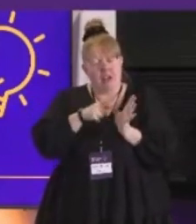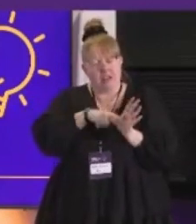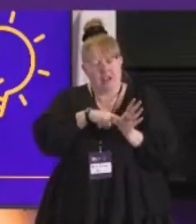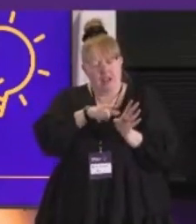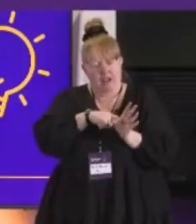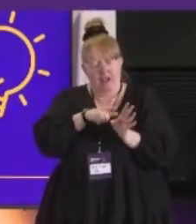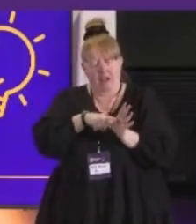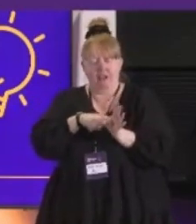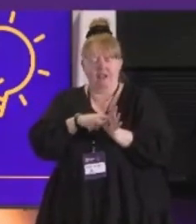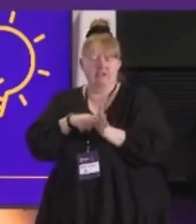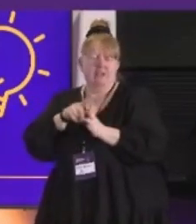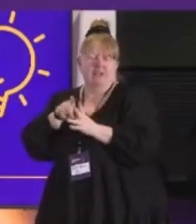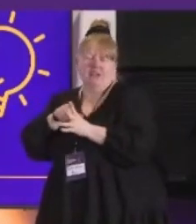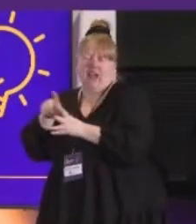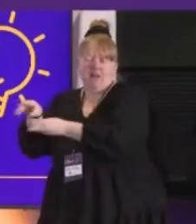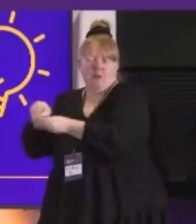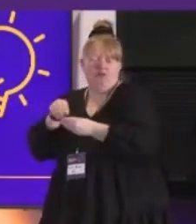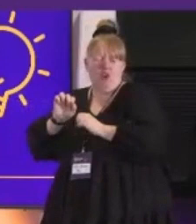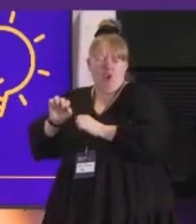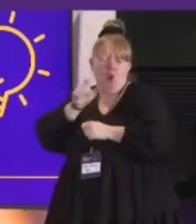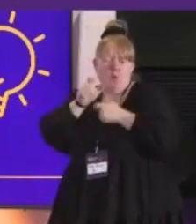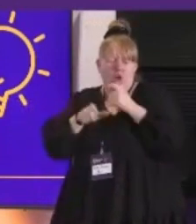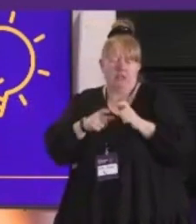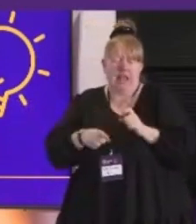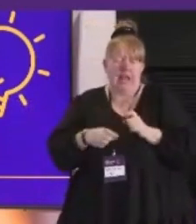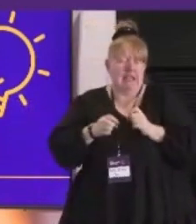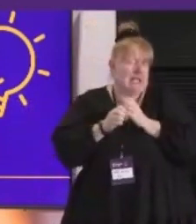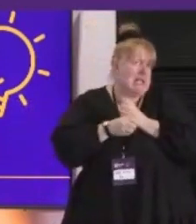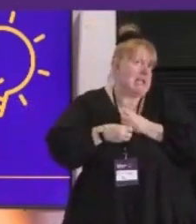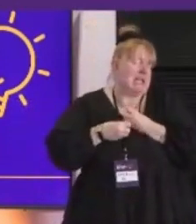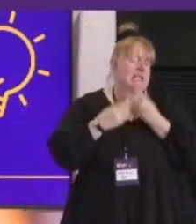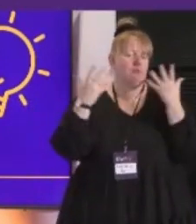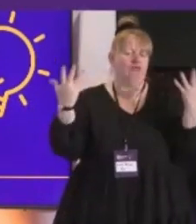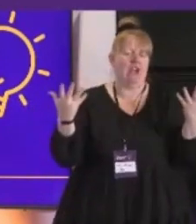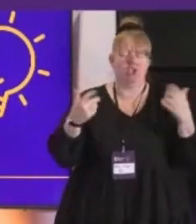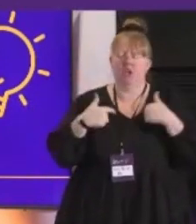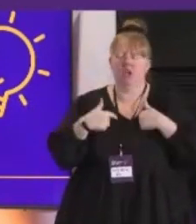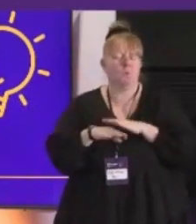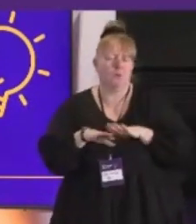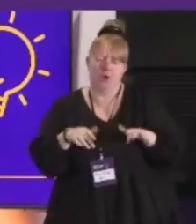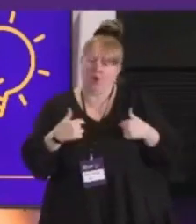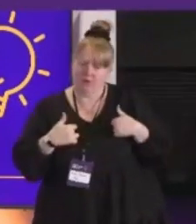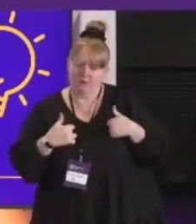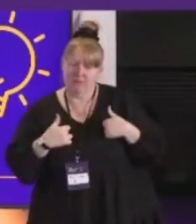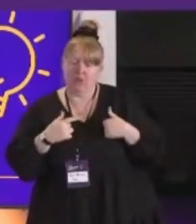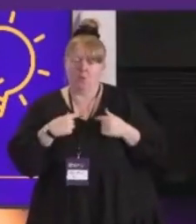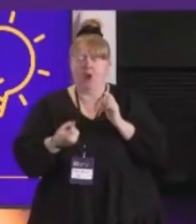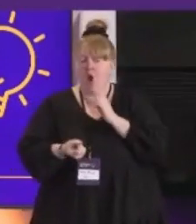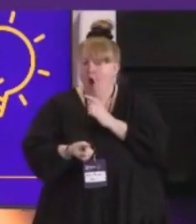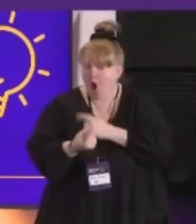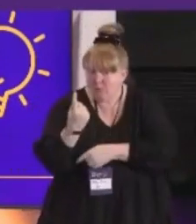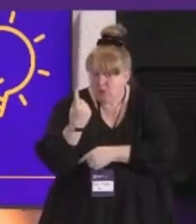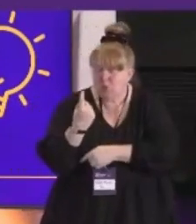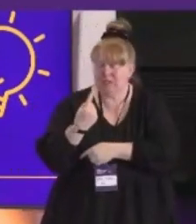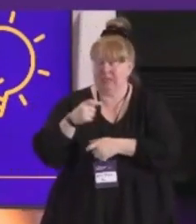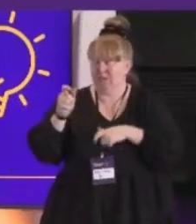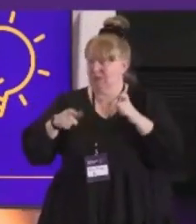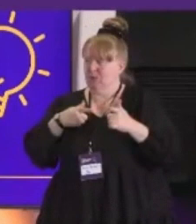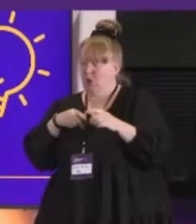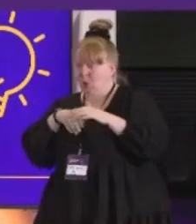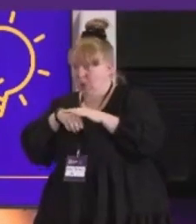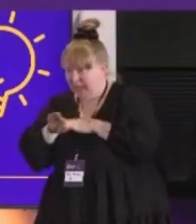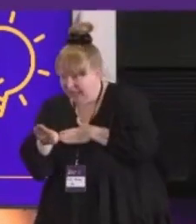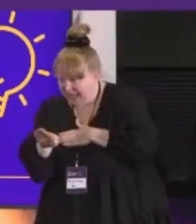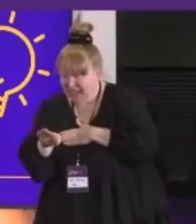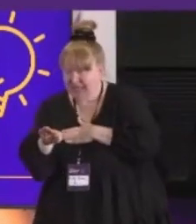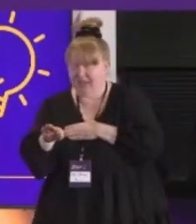I'm borrowing Stella's words here, that inspiration porn. That is what we are not. We give the opportunity for people to go in and talk